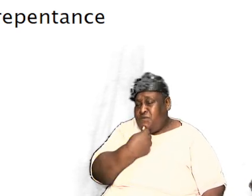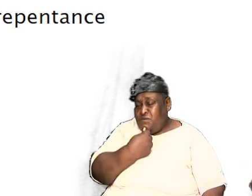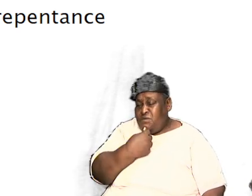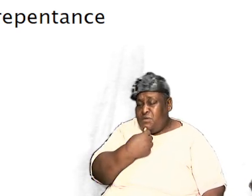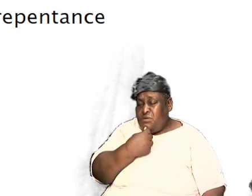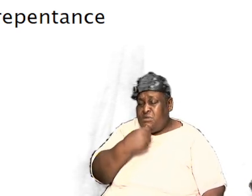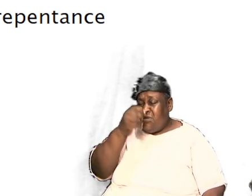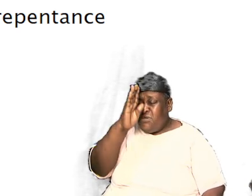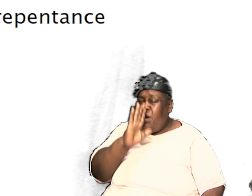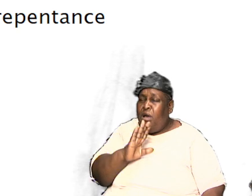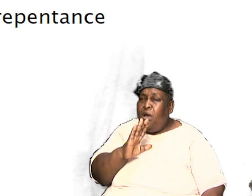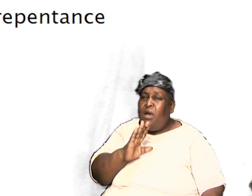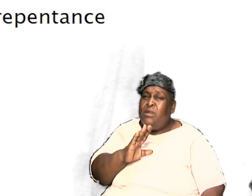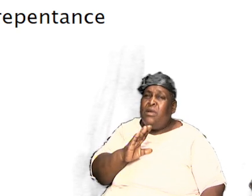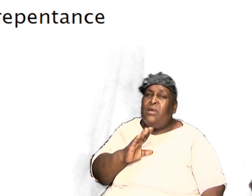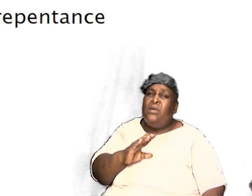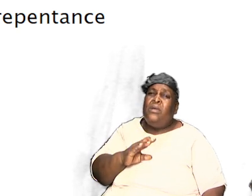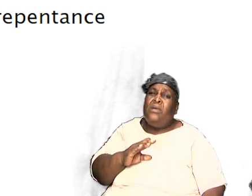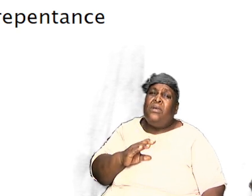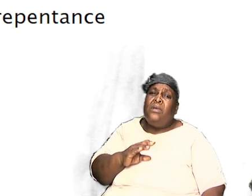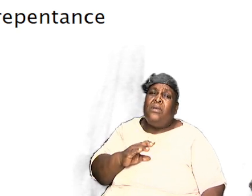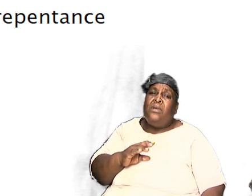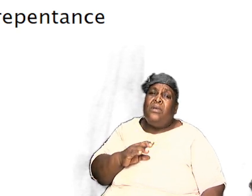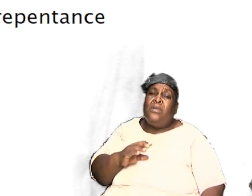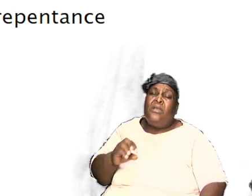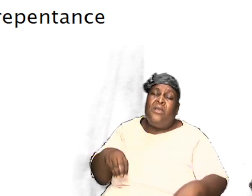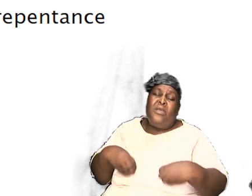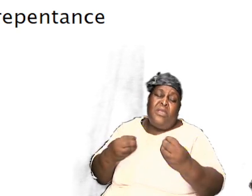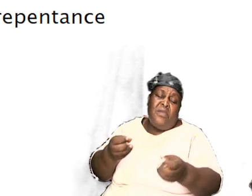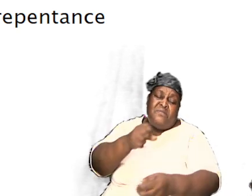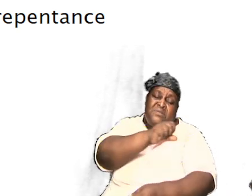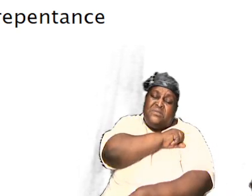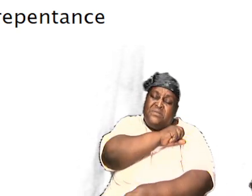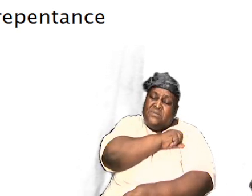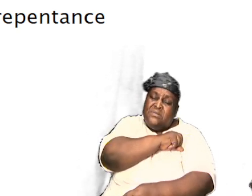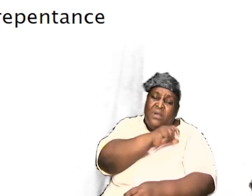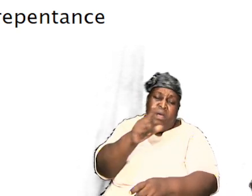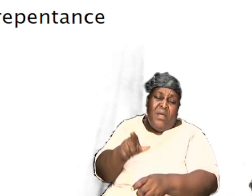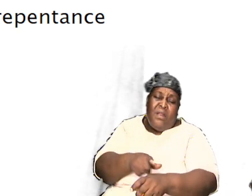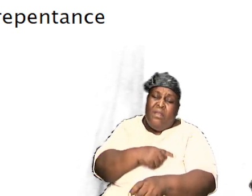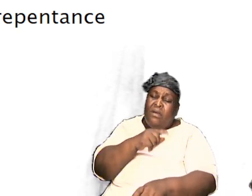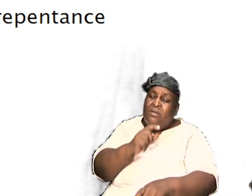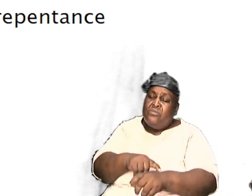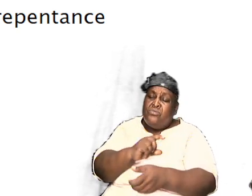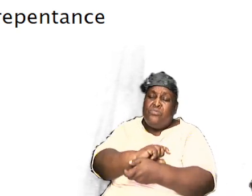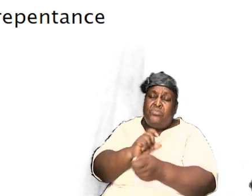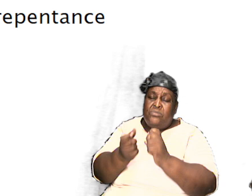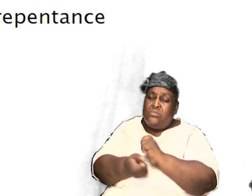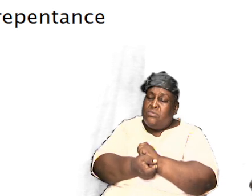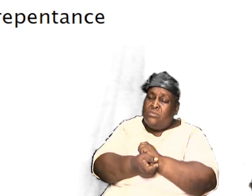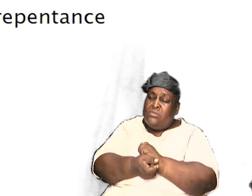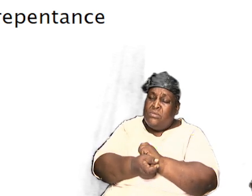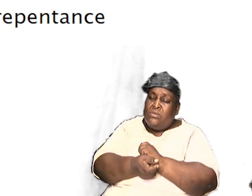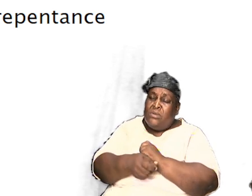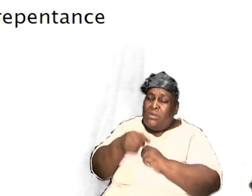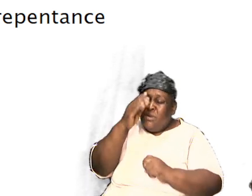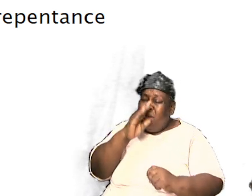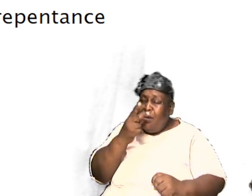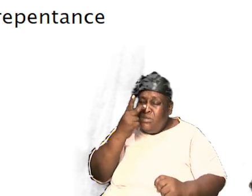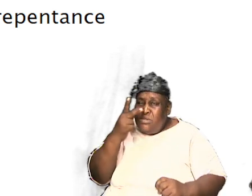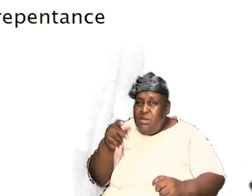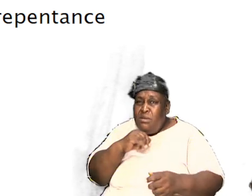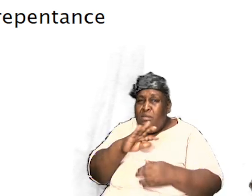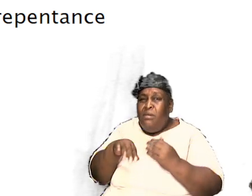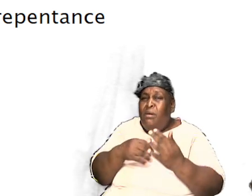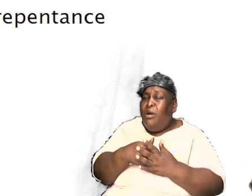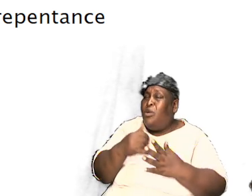repent. And what God did, God saw all that he did wrong, but God was still willing to